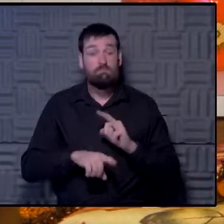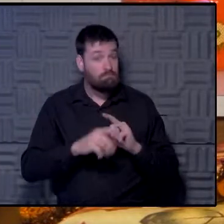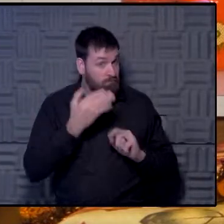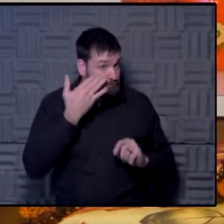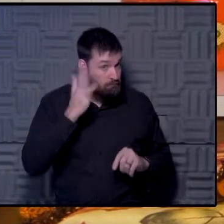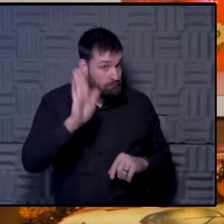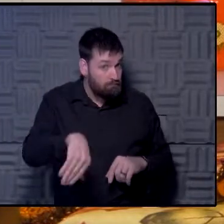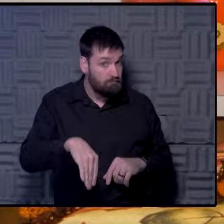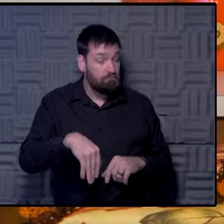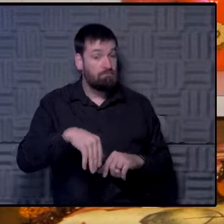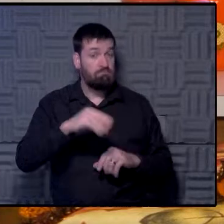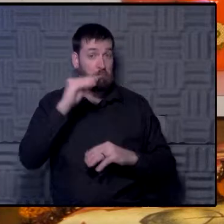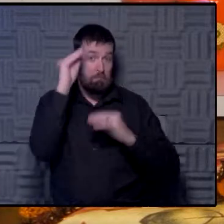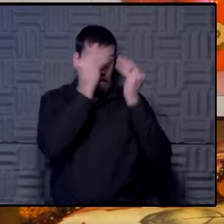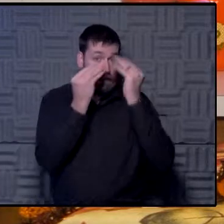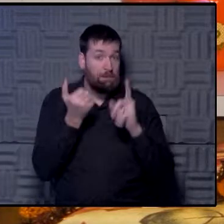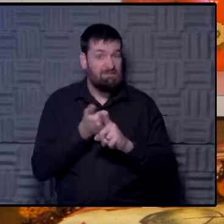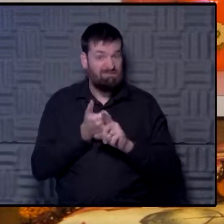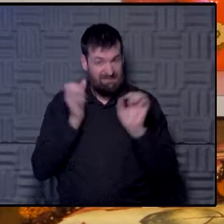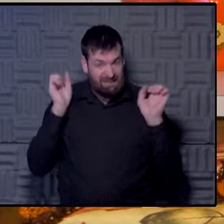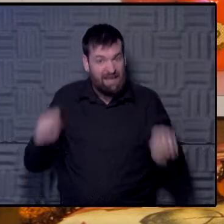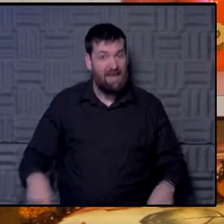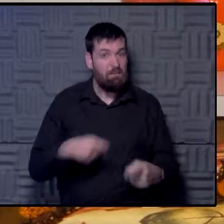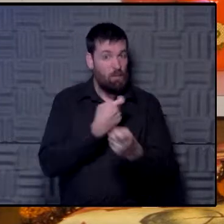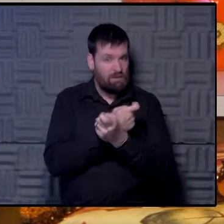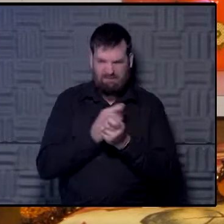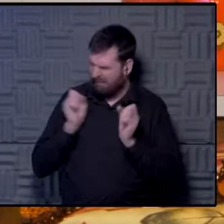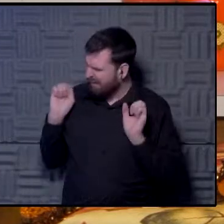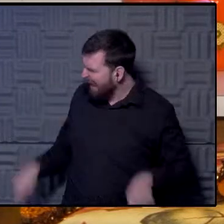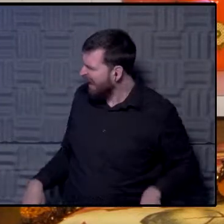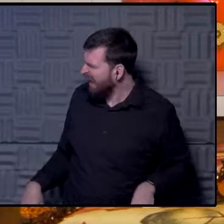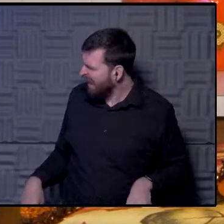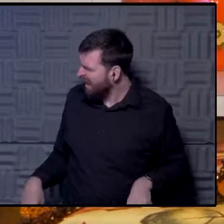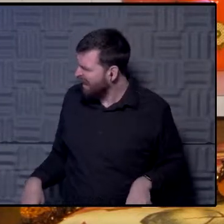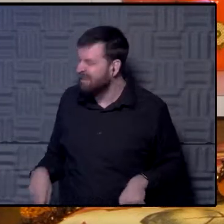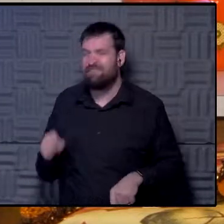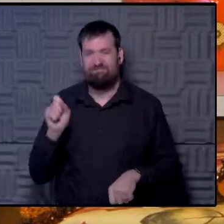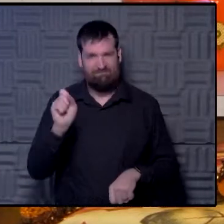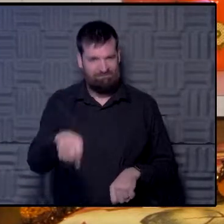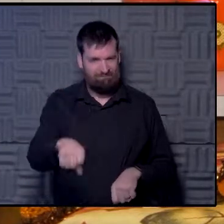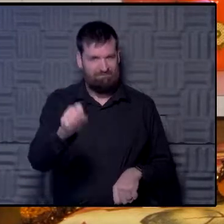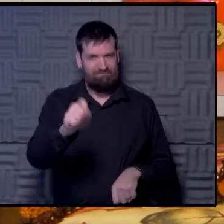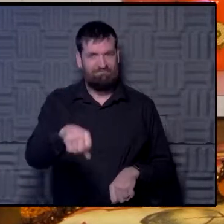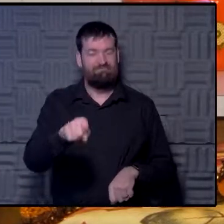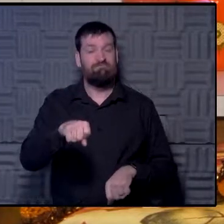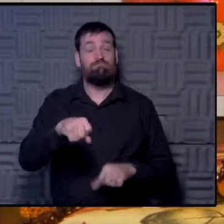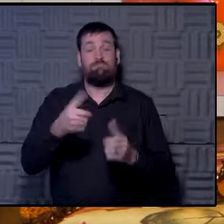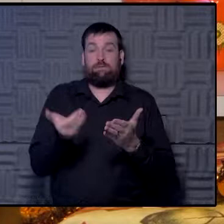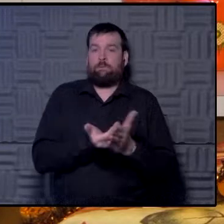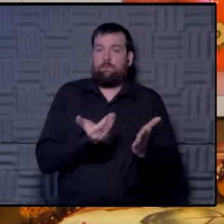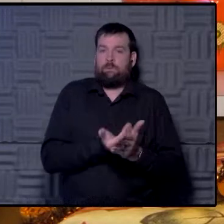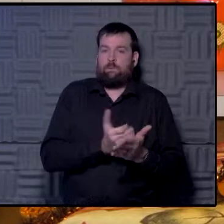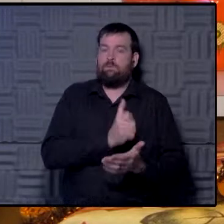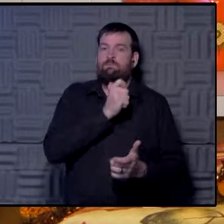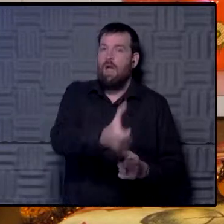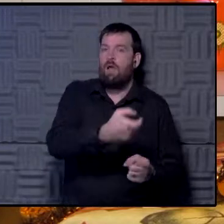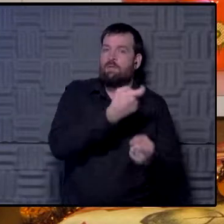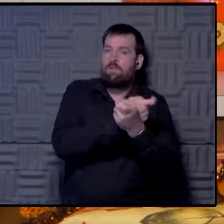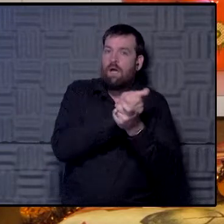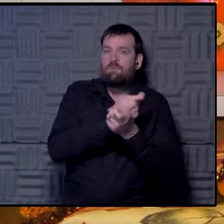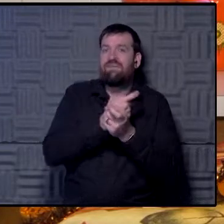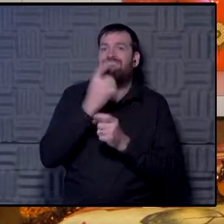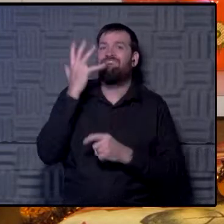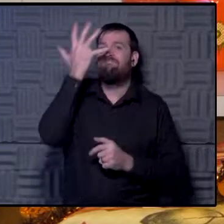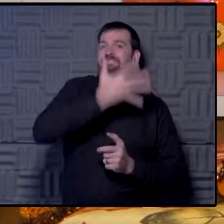know that makeup can be poisonous? It can. Yeah. Only use new, non-toxic face paint on